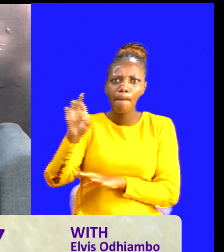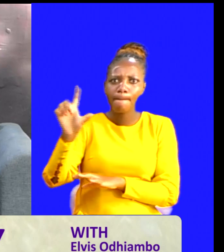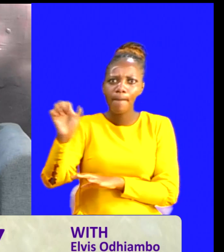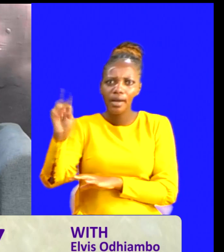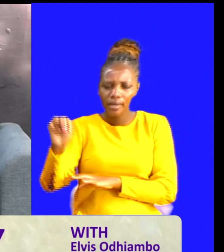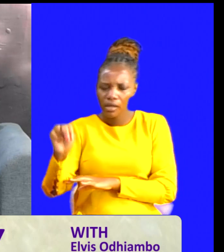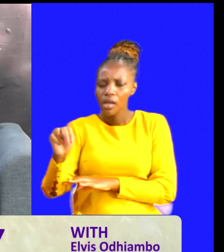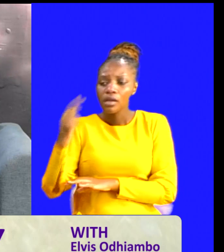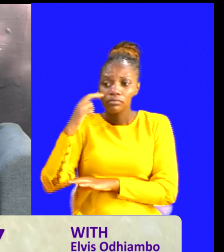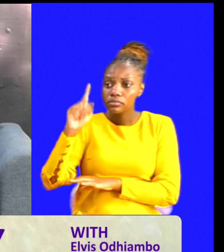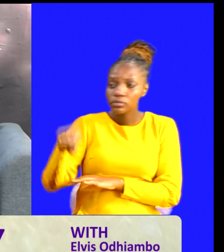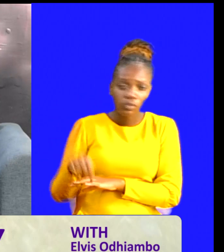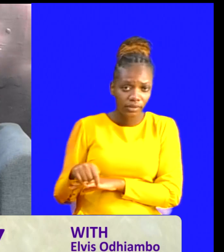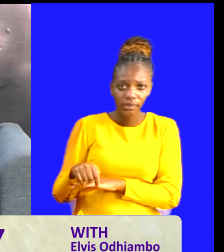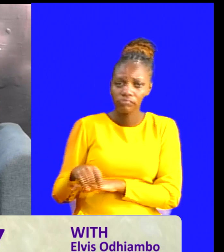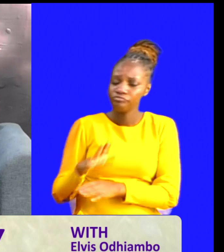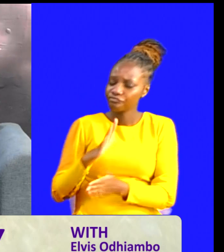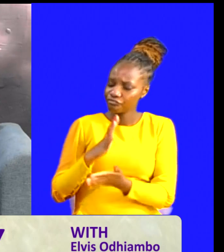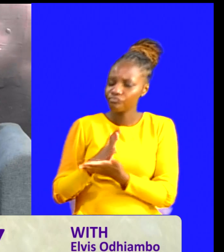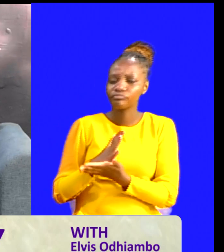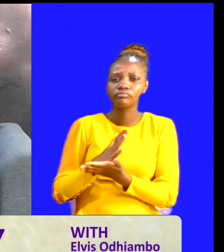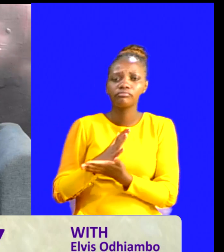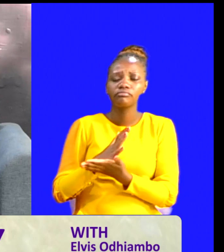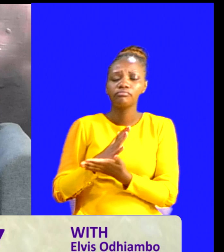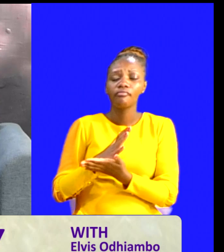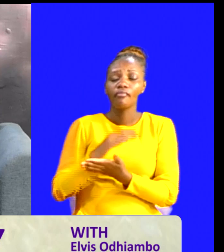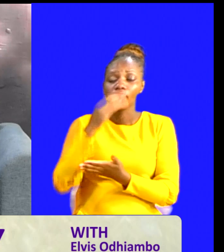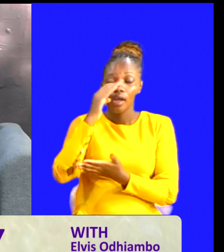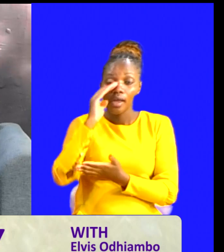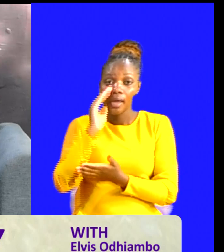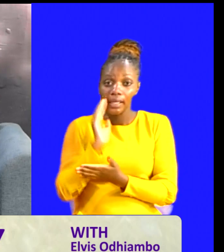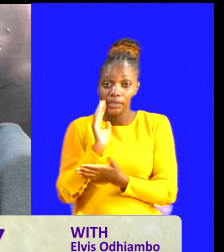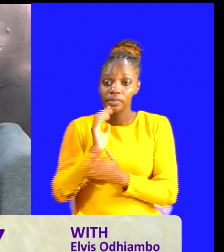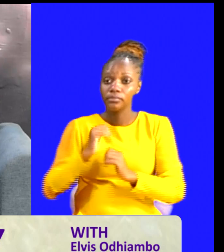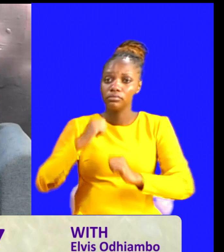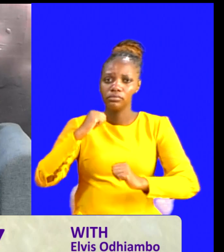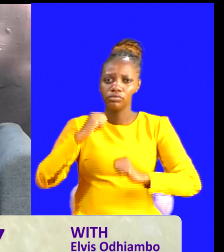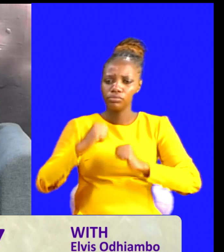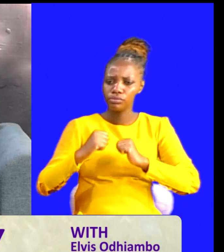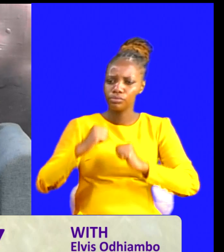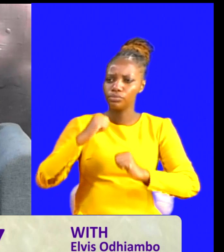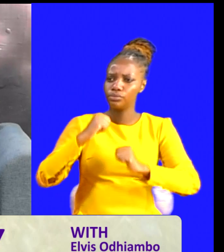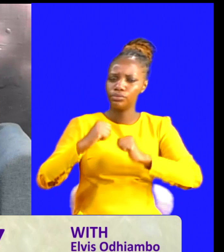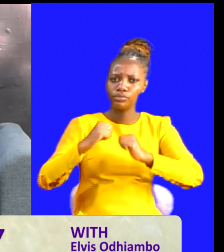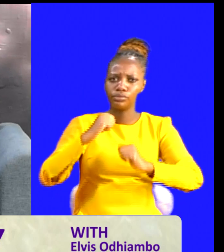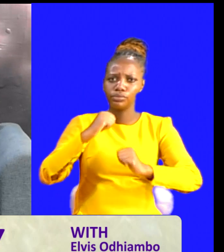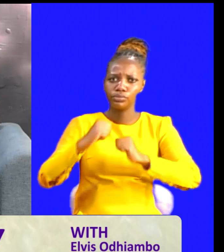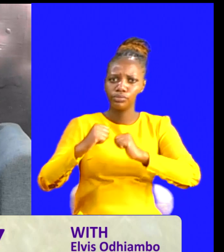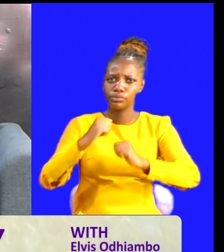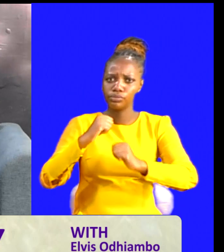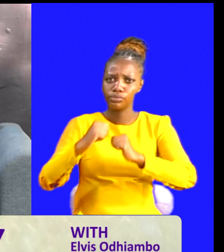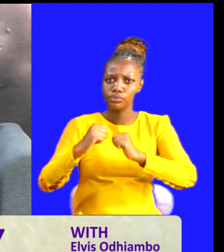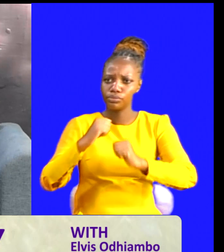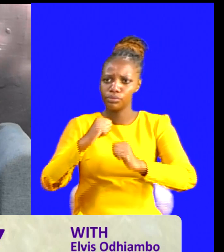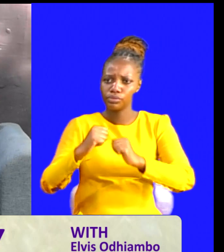he's, despite running short, I think about 30 seconds short of the previous timing of 2 minutes and 2 hours and